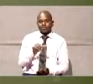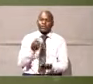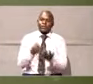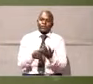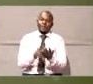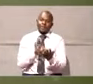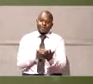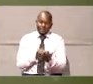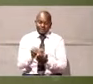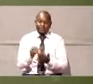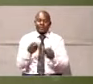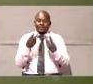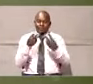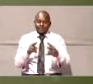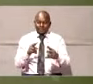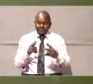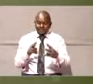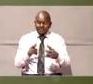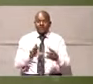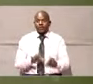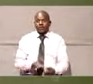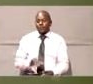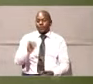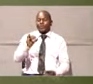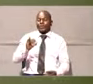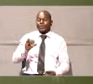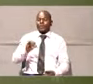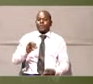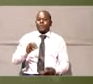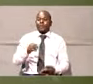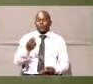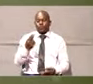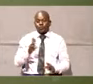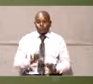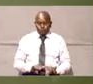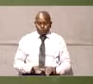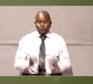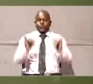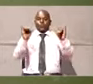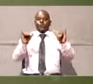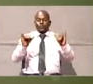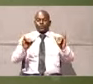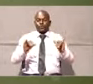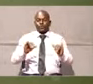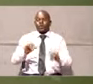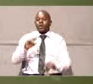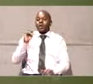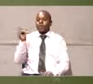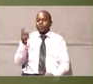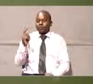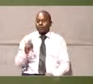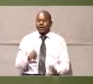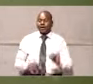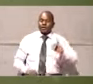Uganda Airlines has officially commenced a commercial operations with two flights taking off for Nairobi and